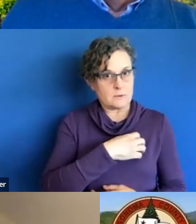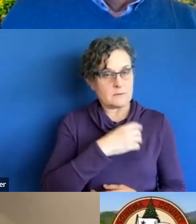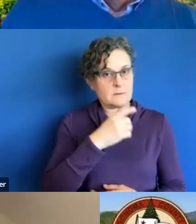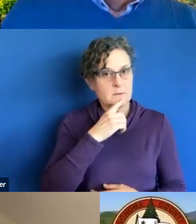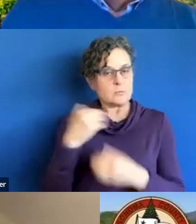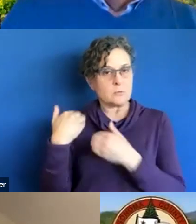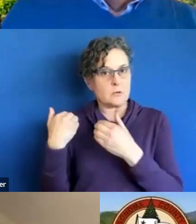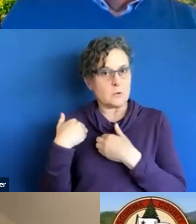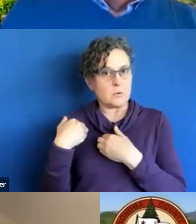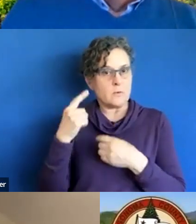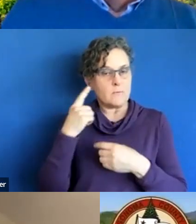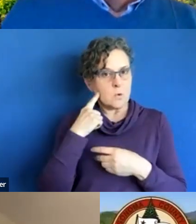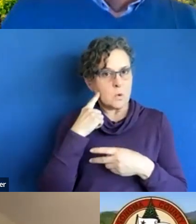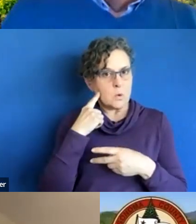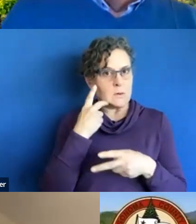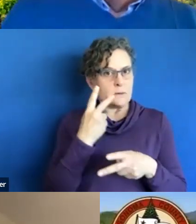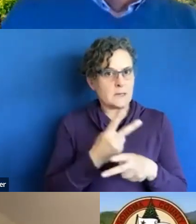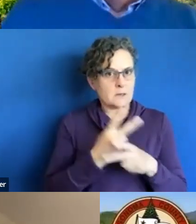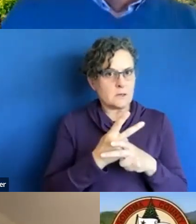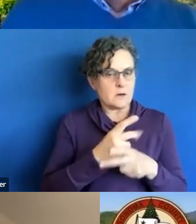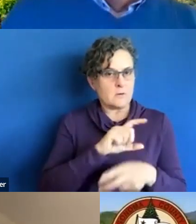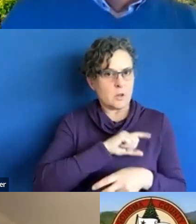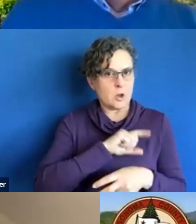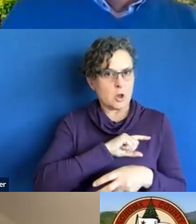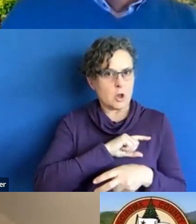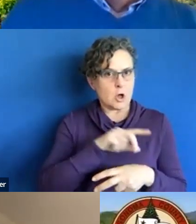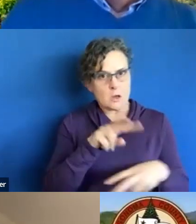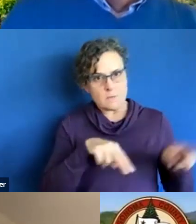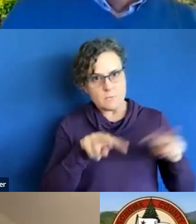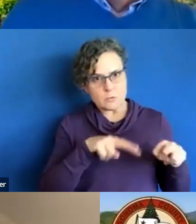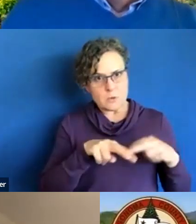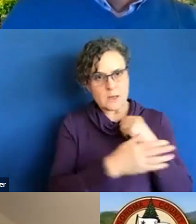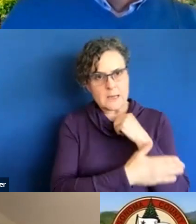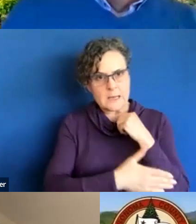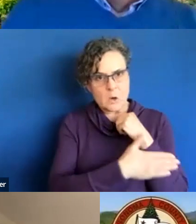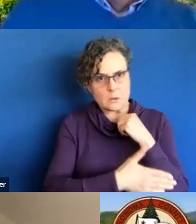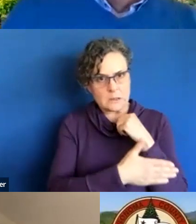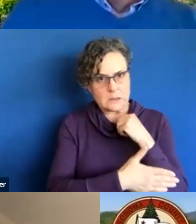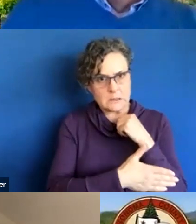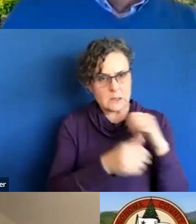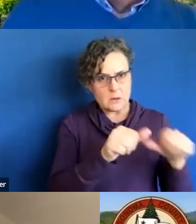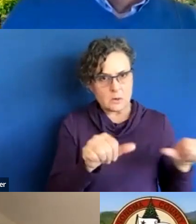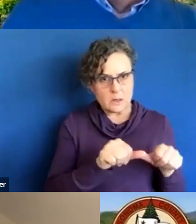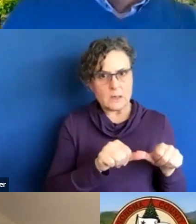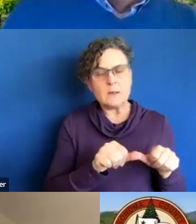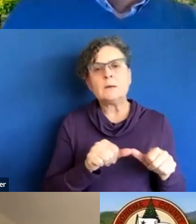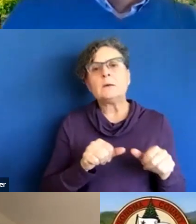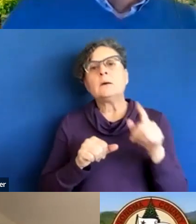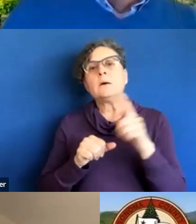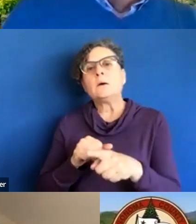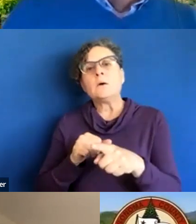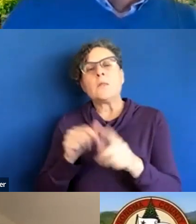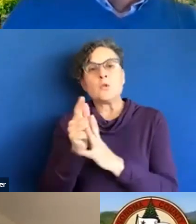campus, and the police are. Yeah, it's actually the SRPD under the MOU with the sheriff's office.